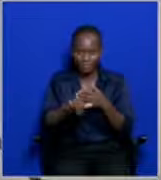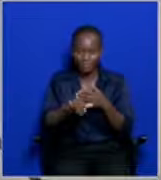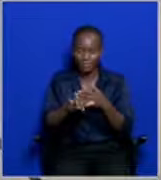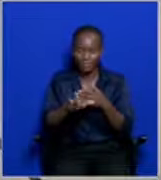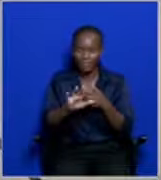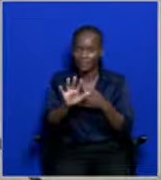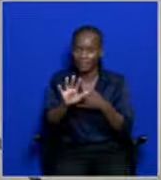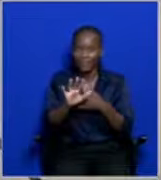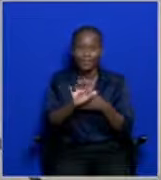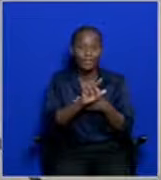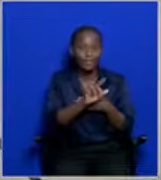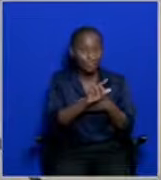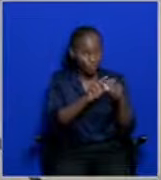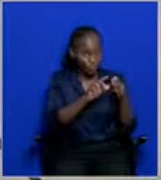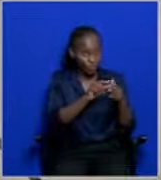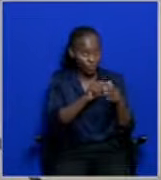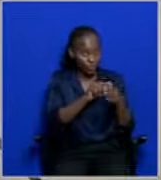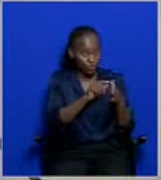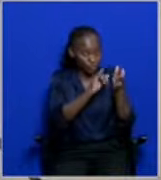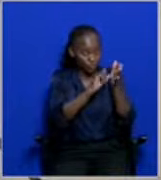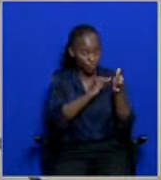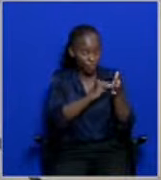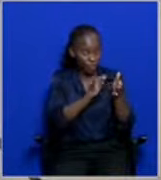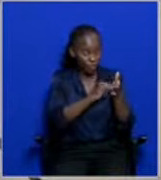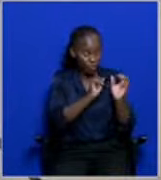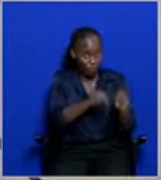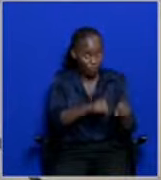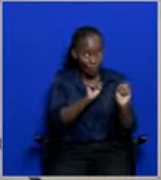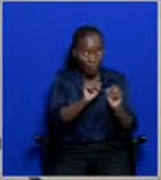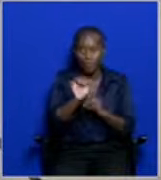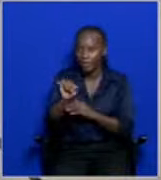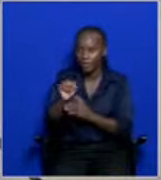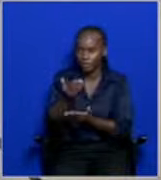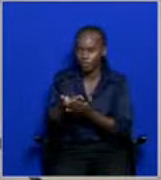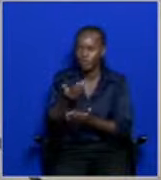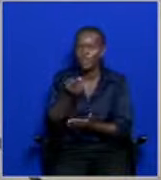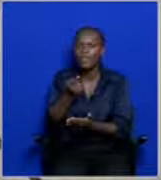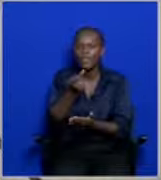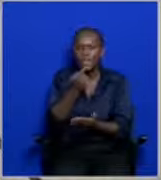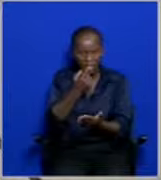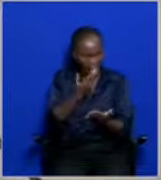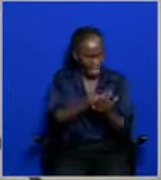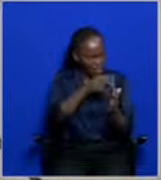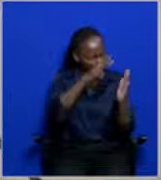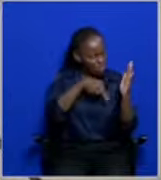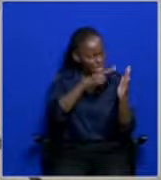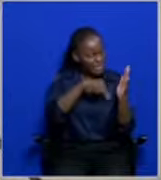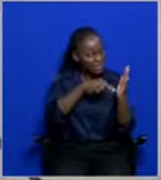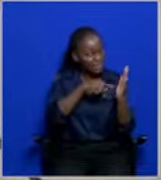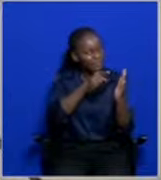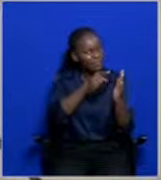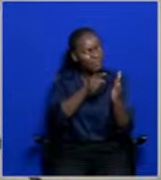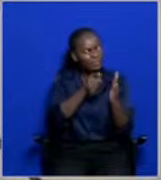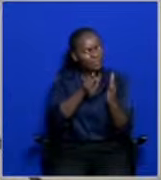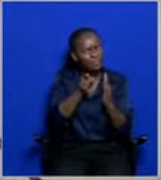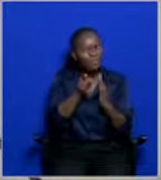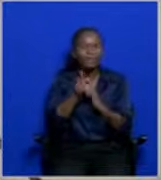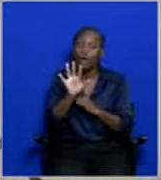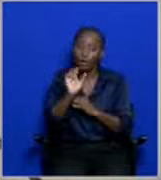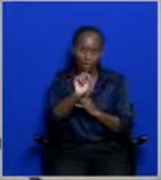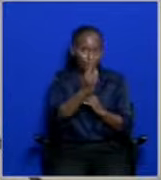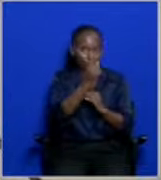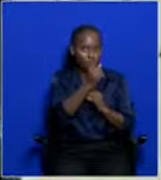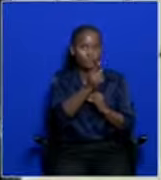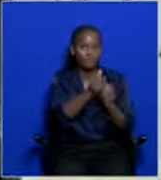one, are you able to read into the record? Yes. Firstly, let's identify what this document is, and then you can read it into the